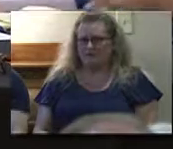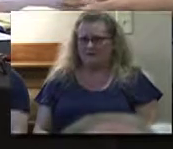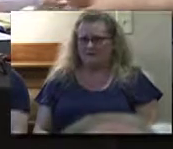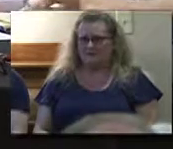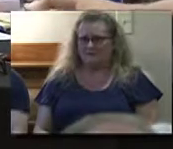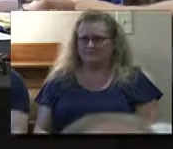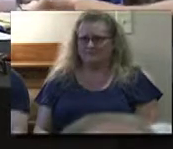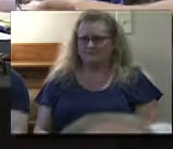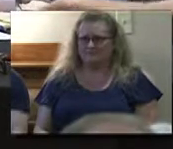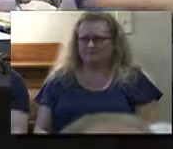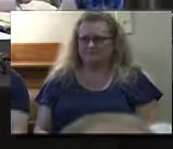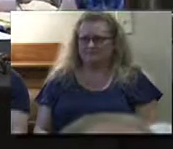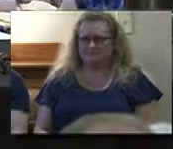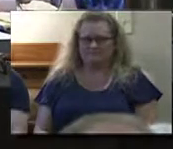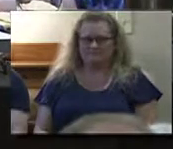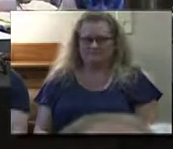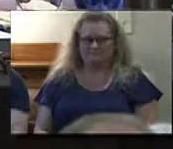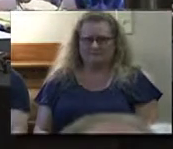for your life.